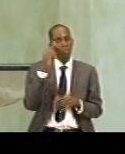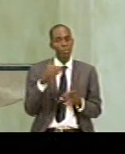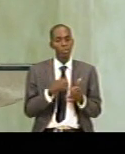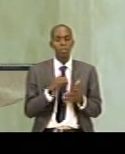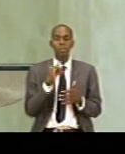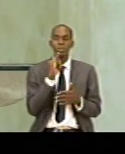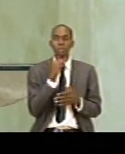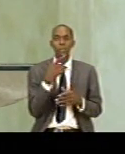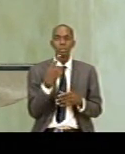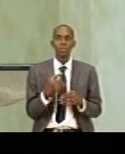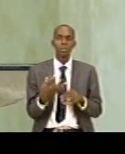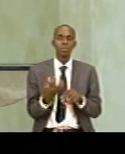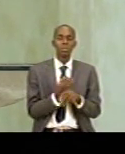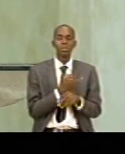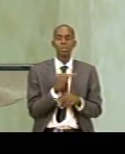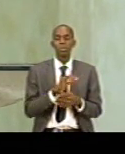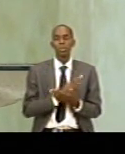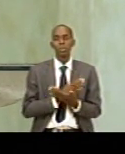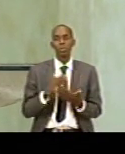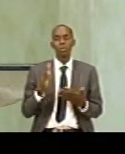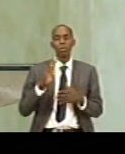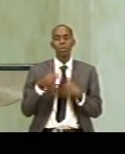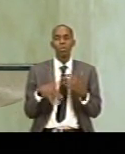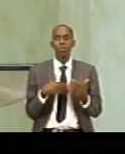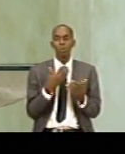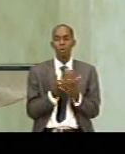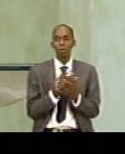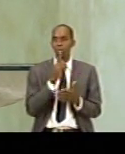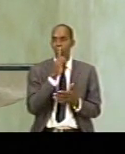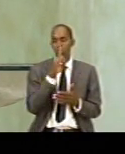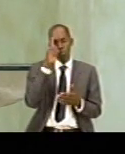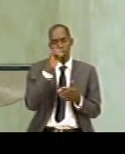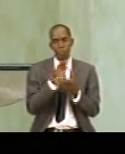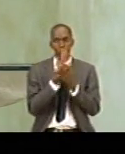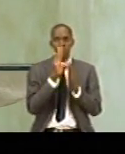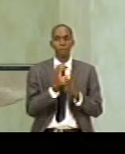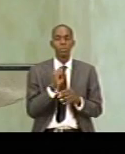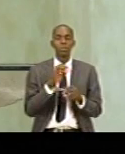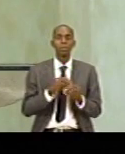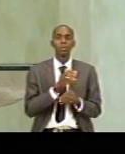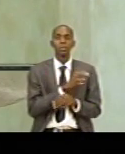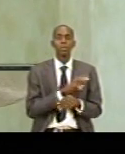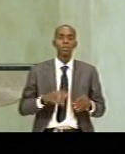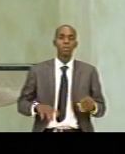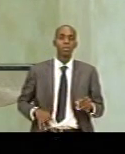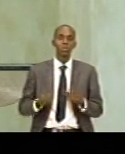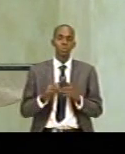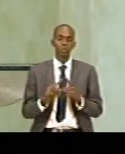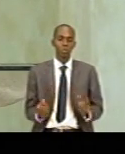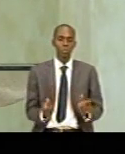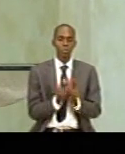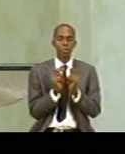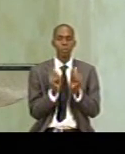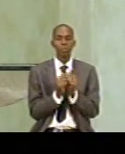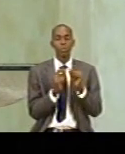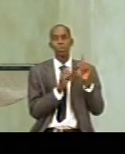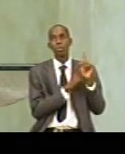all true believers in Christ to meet the Lord in the